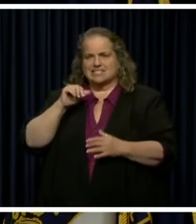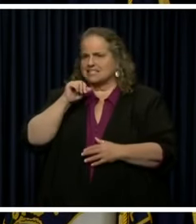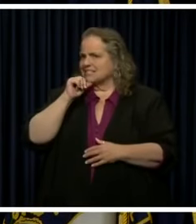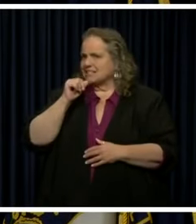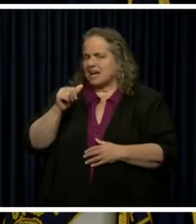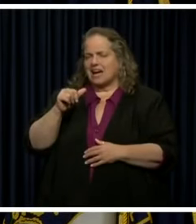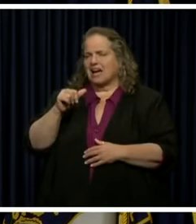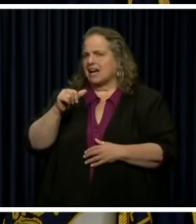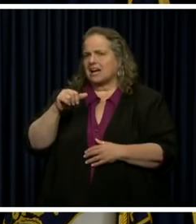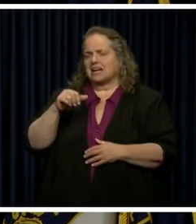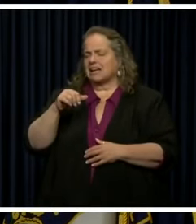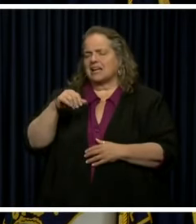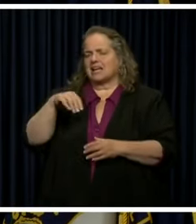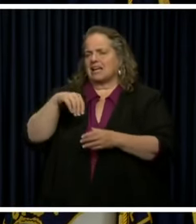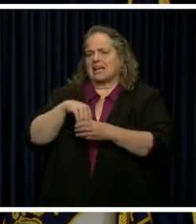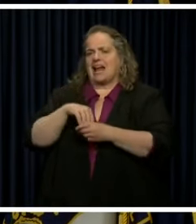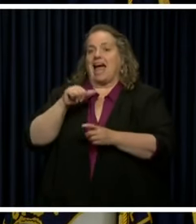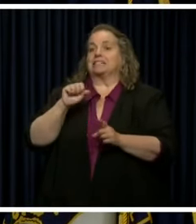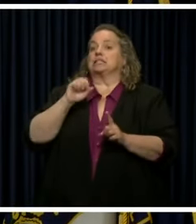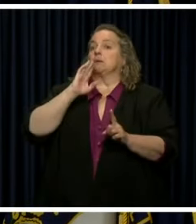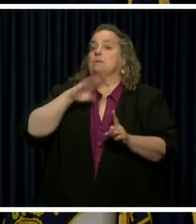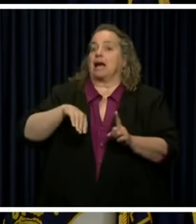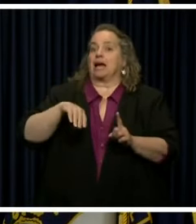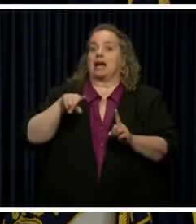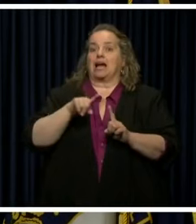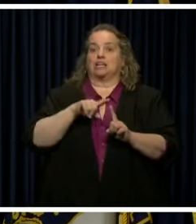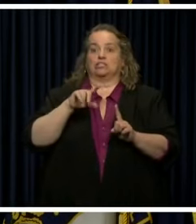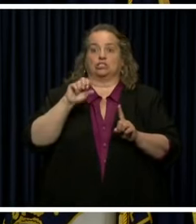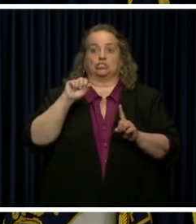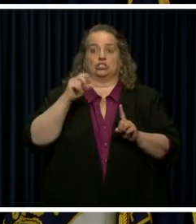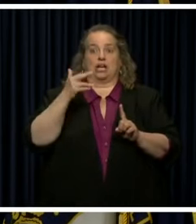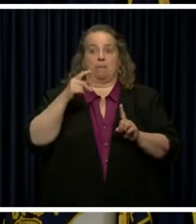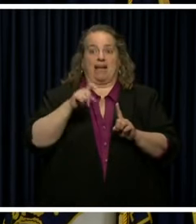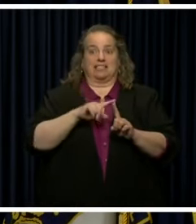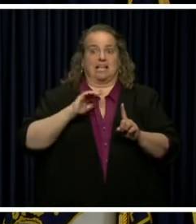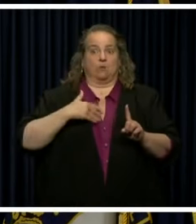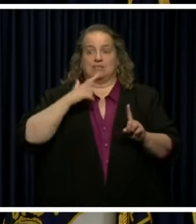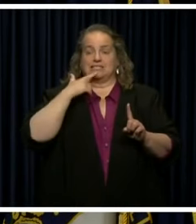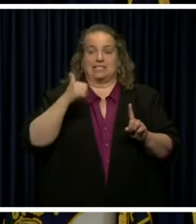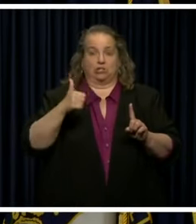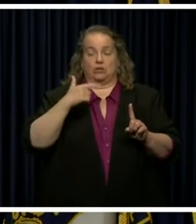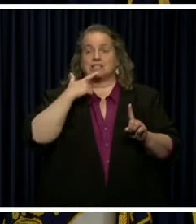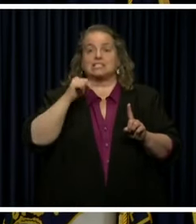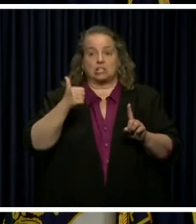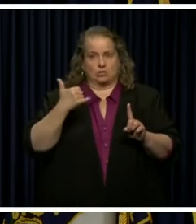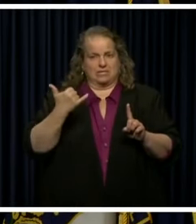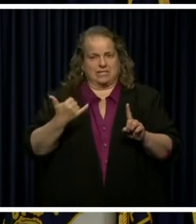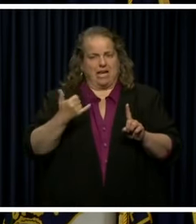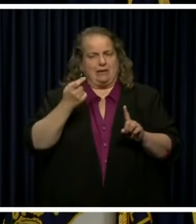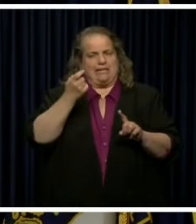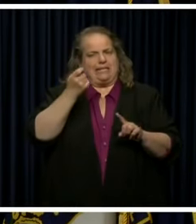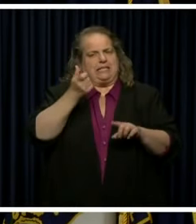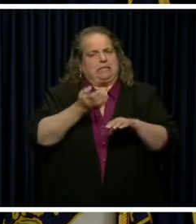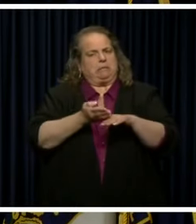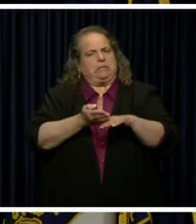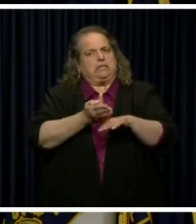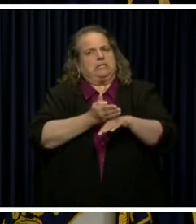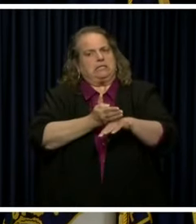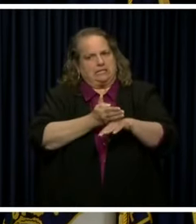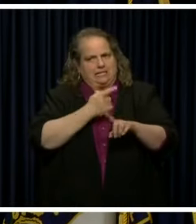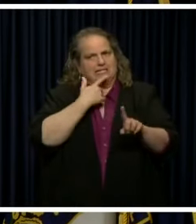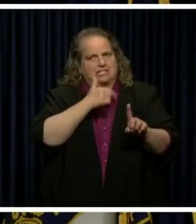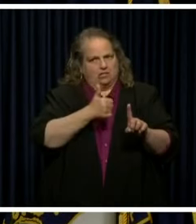in as bad of shape as our 10-year-old. That we're told that the 10-year-old is doing just a bit better,